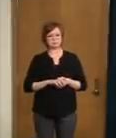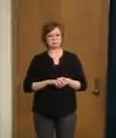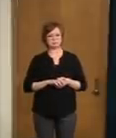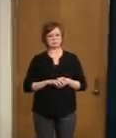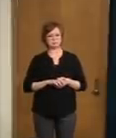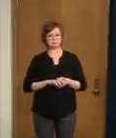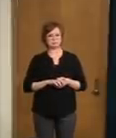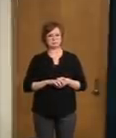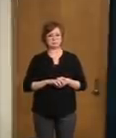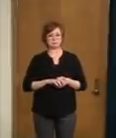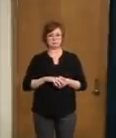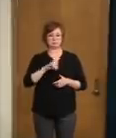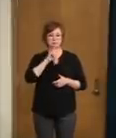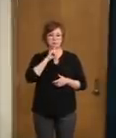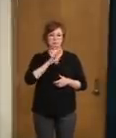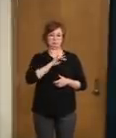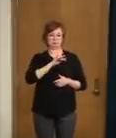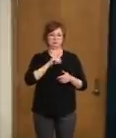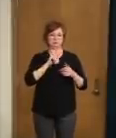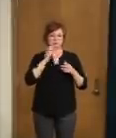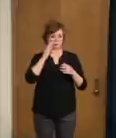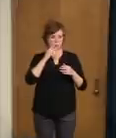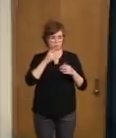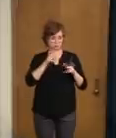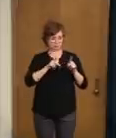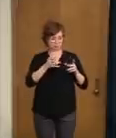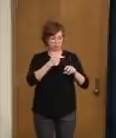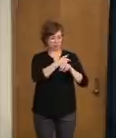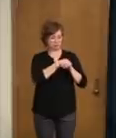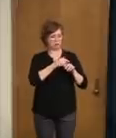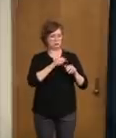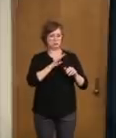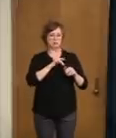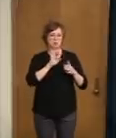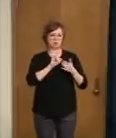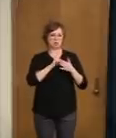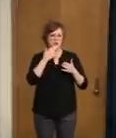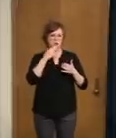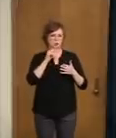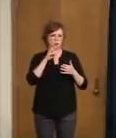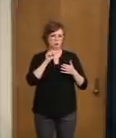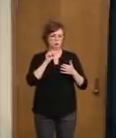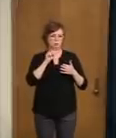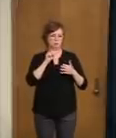vaccination across the province going forward. But we do know that there is going to be variation